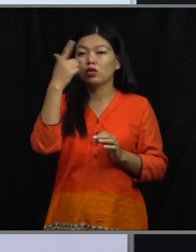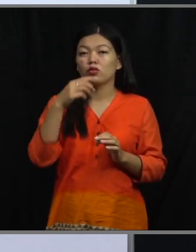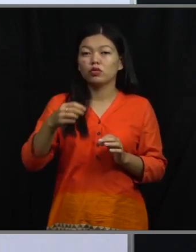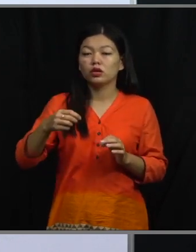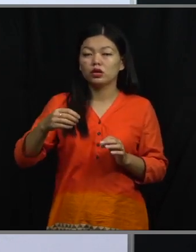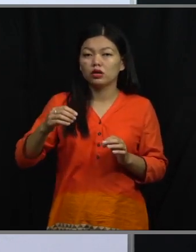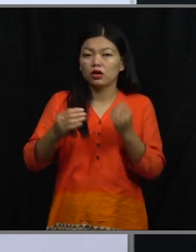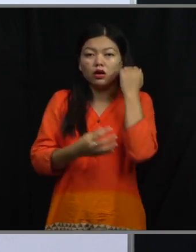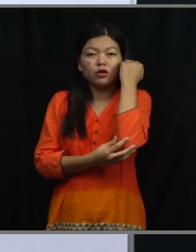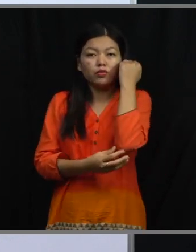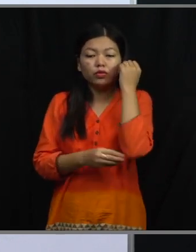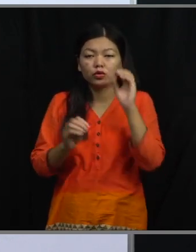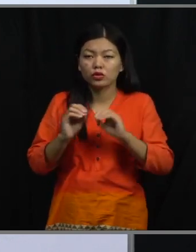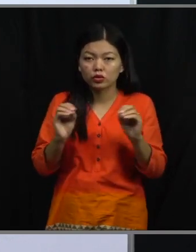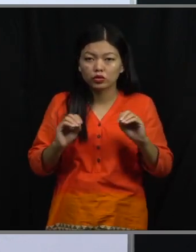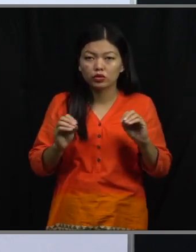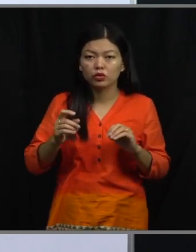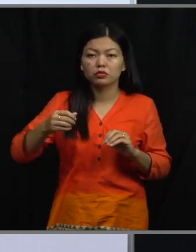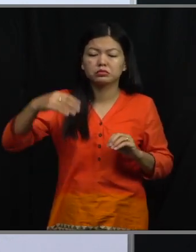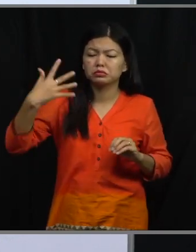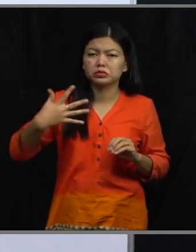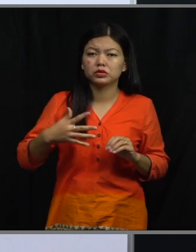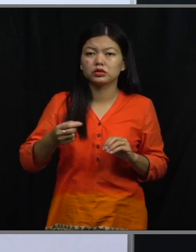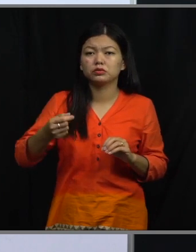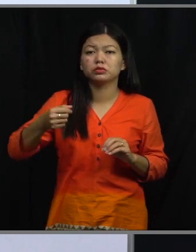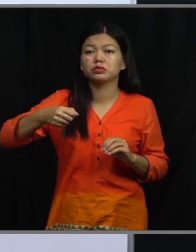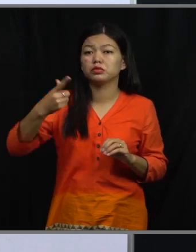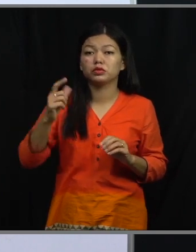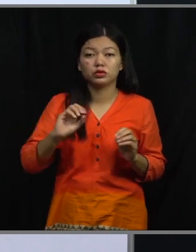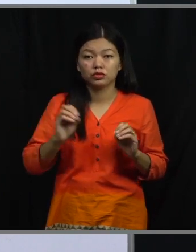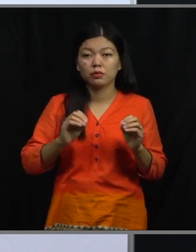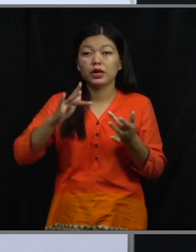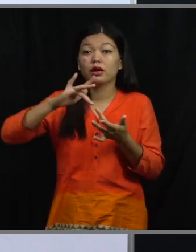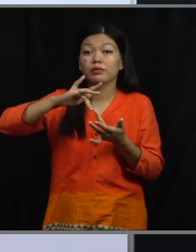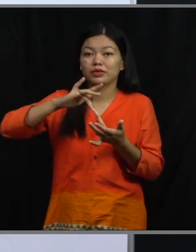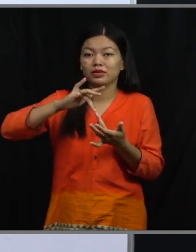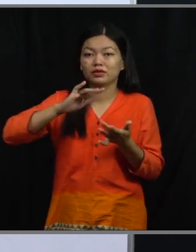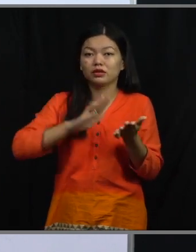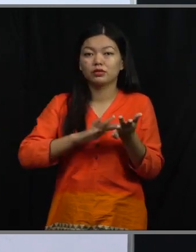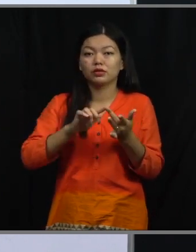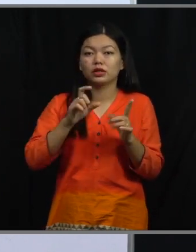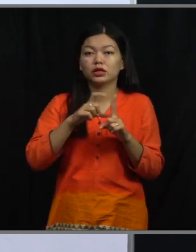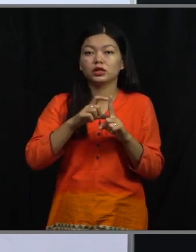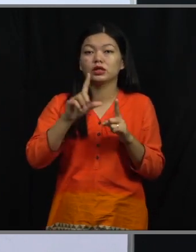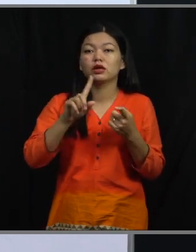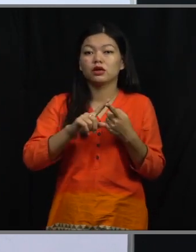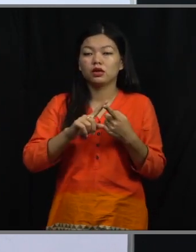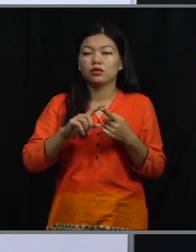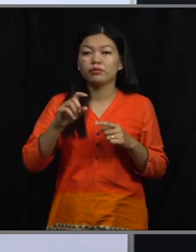more important in the society, okay. So that, you know, especially among the professionals, like I've told you,